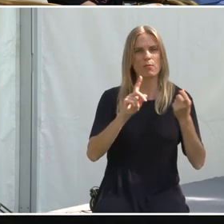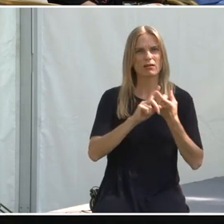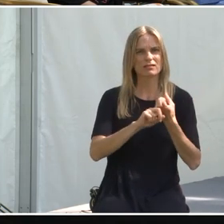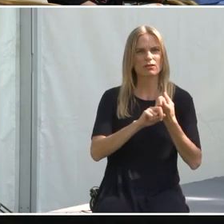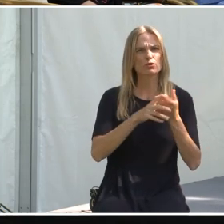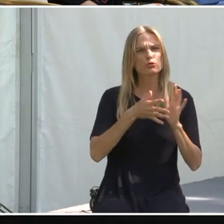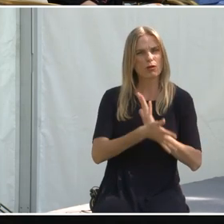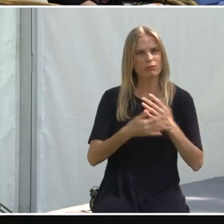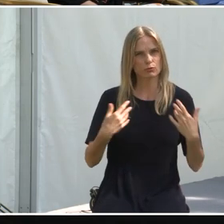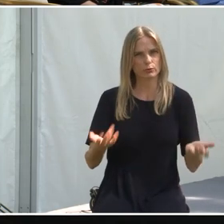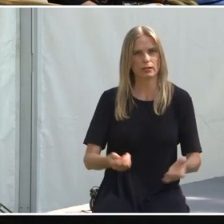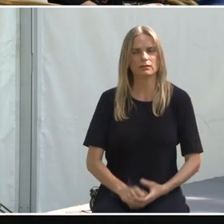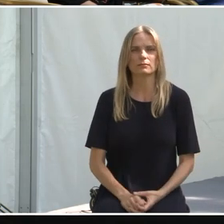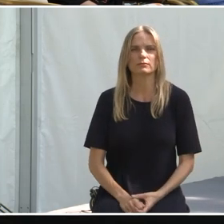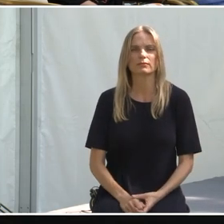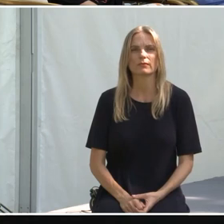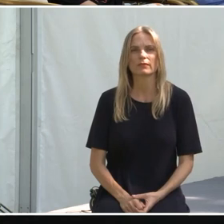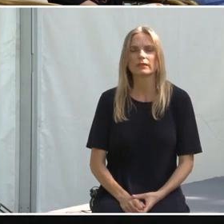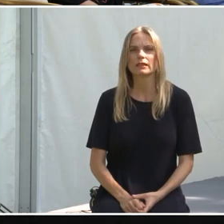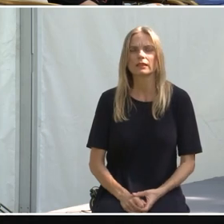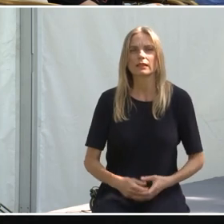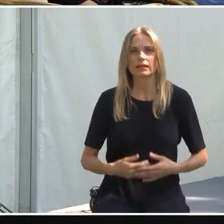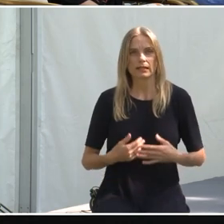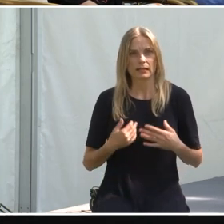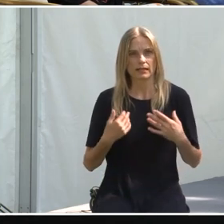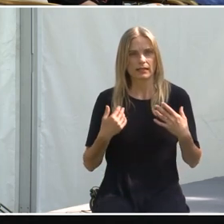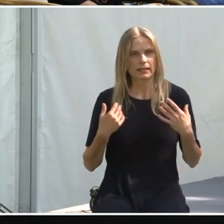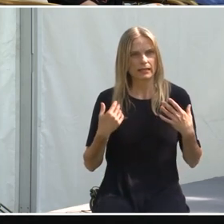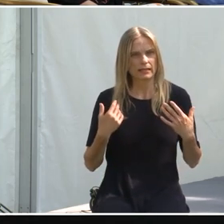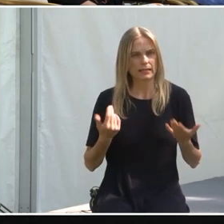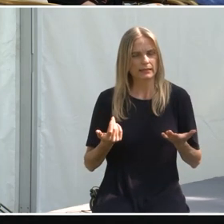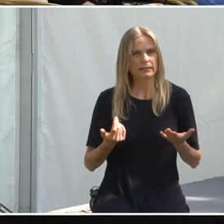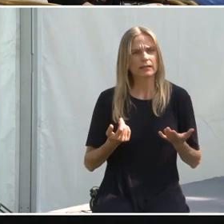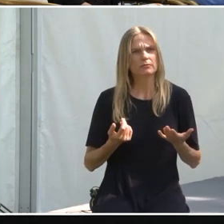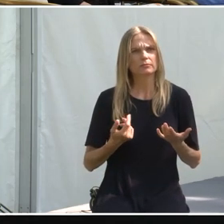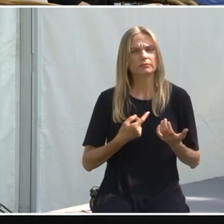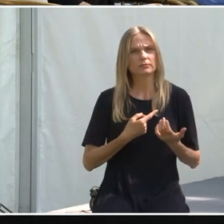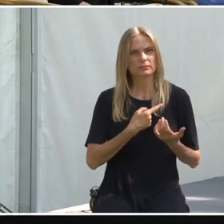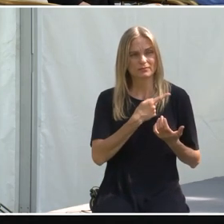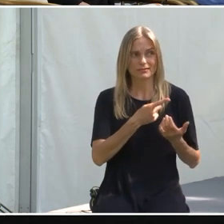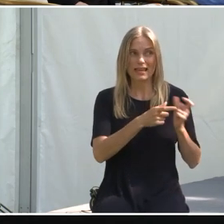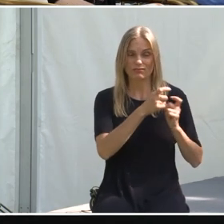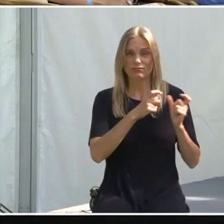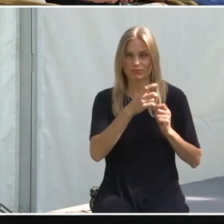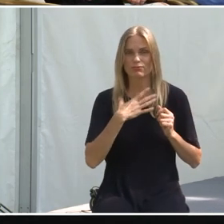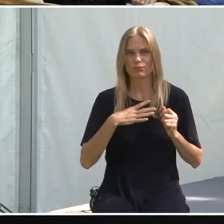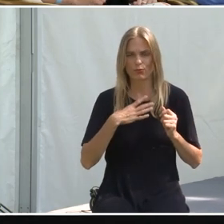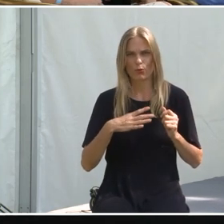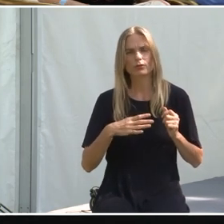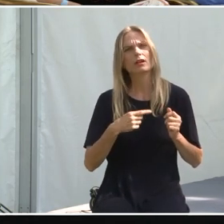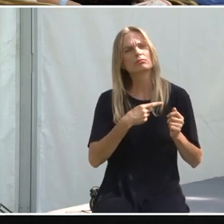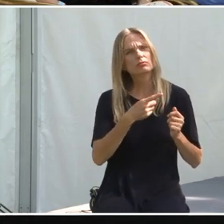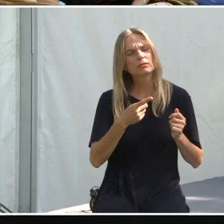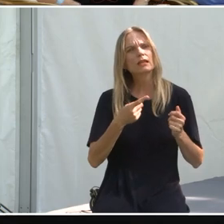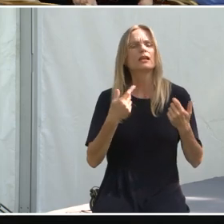Estonia. And Odd, I want to try and put you on the spot here. So what do